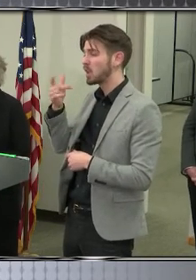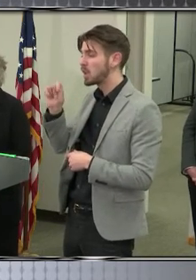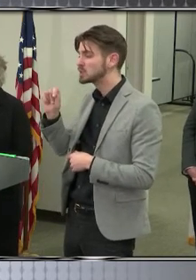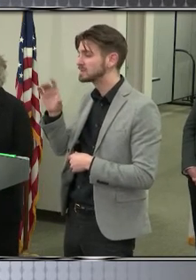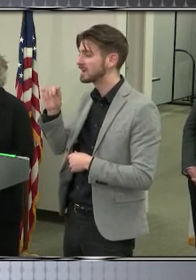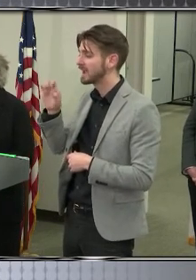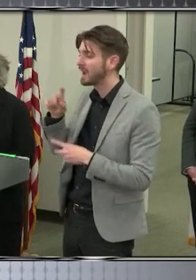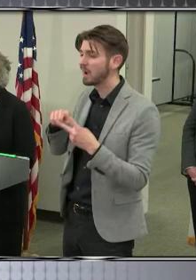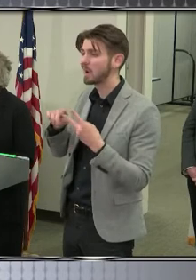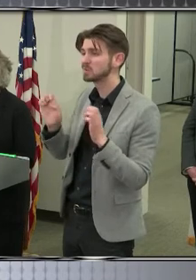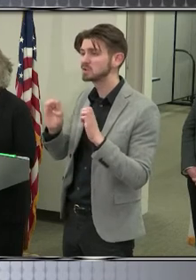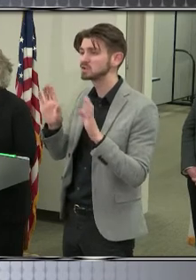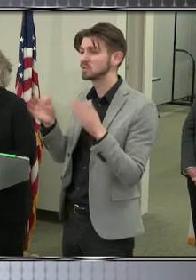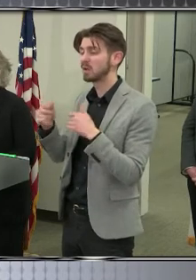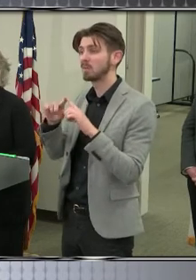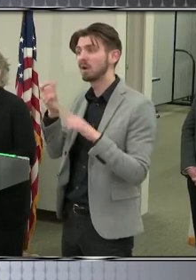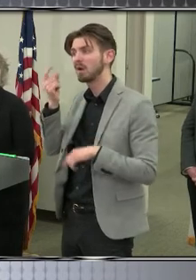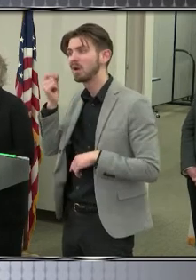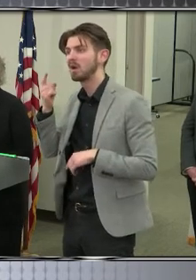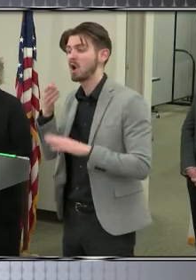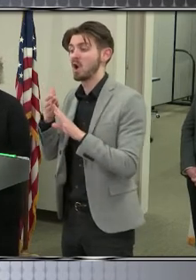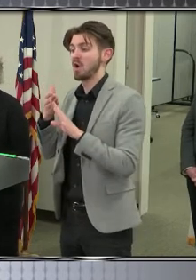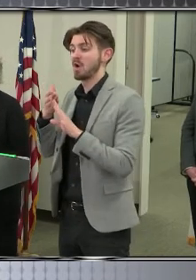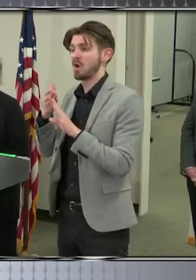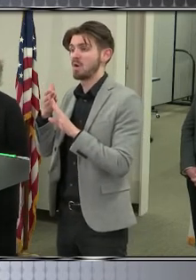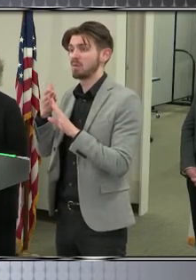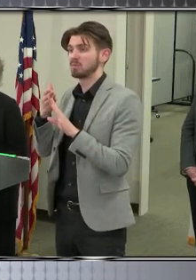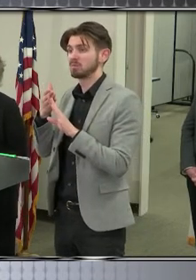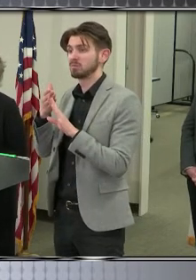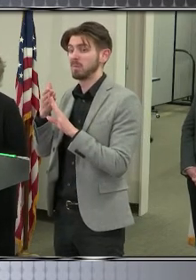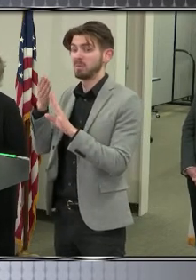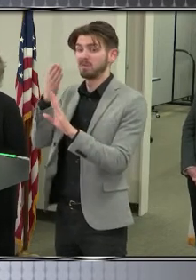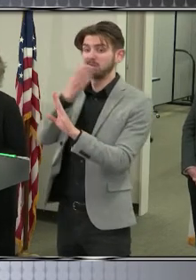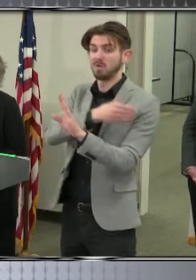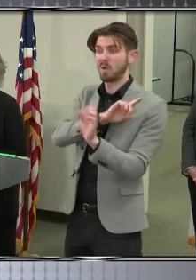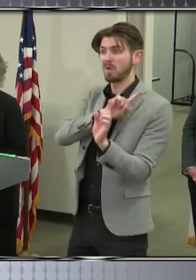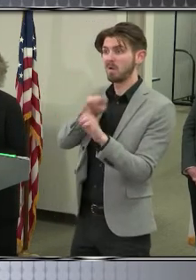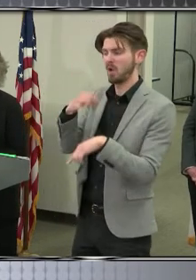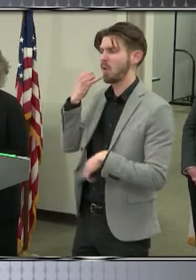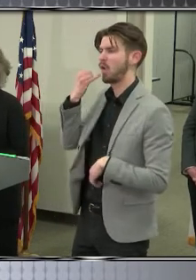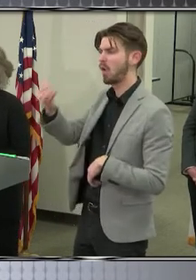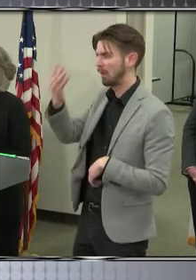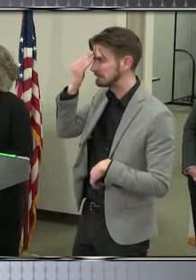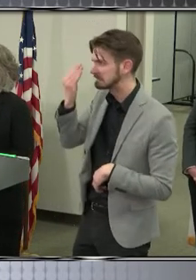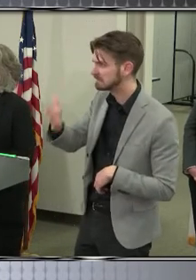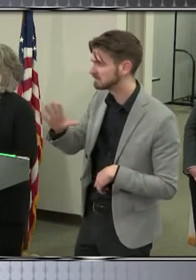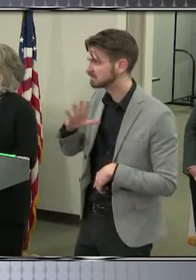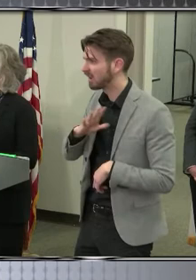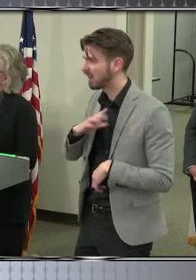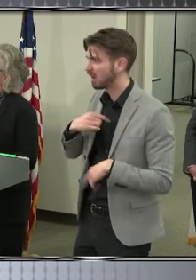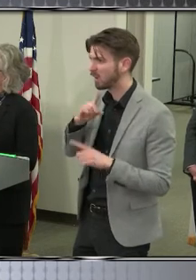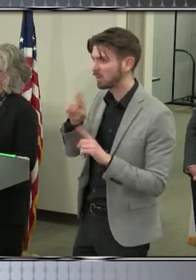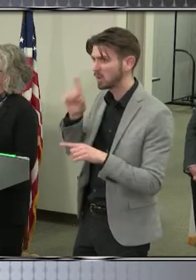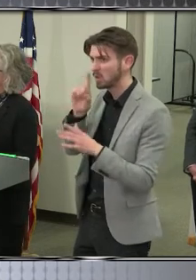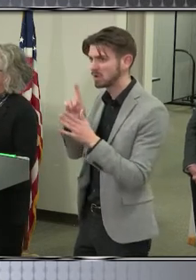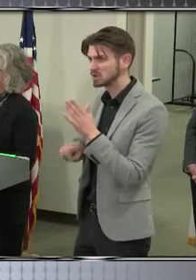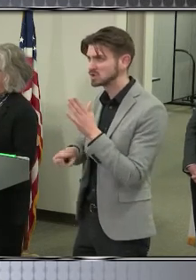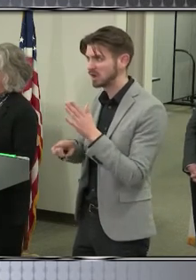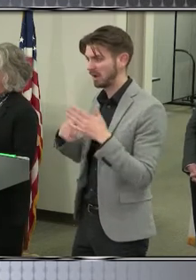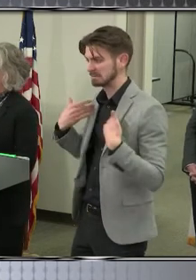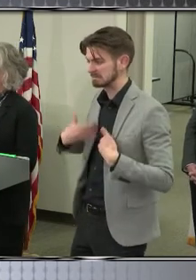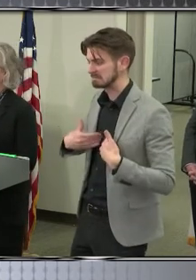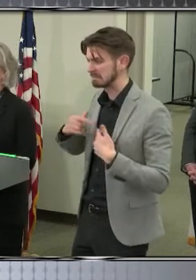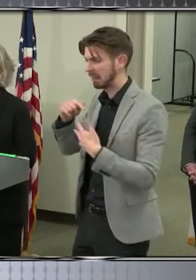then again notifying those agencies that they are going to be arriving. And does that answer the